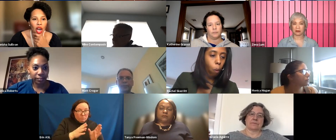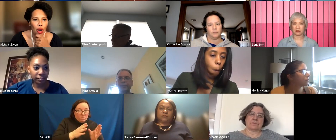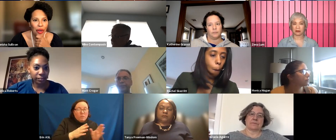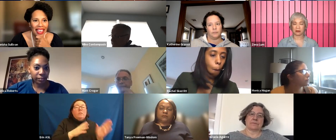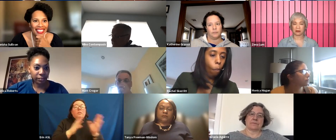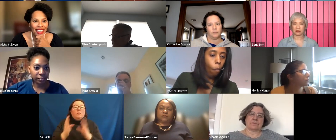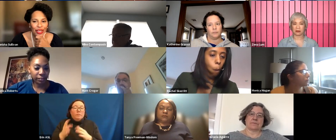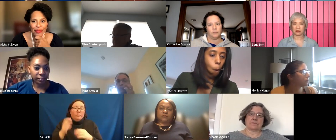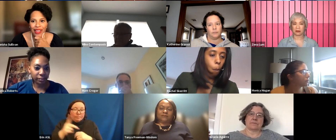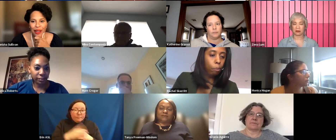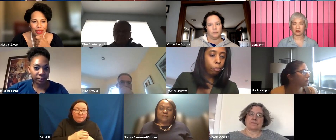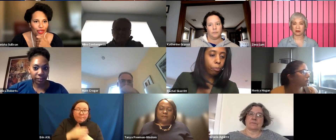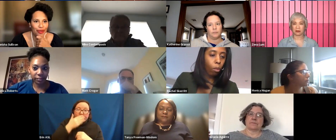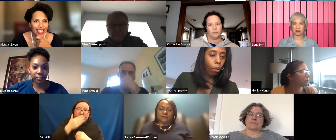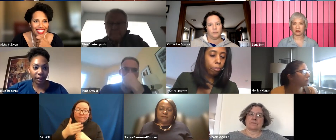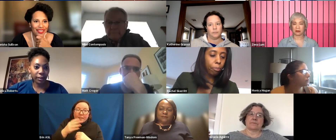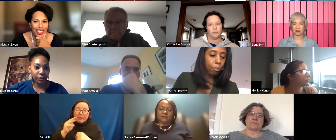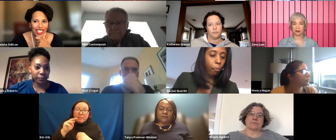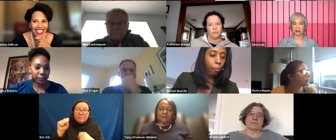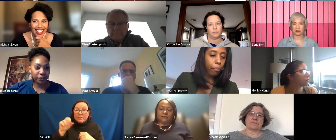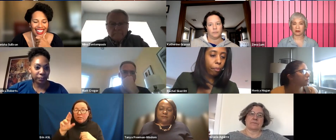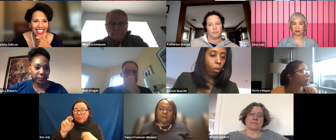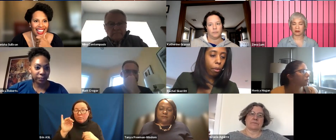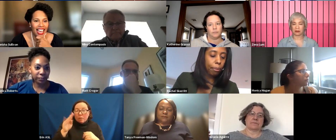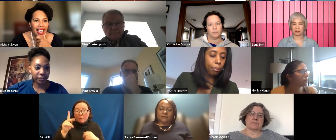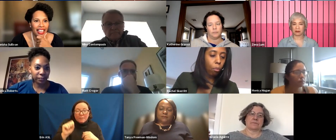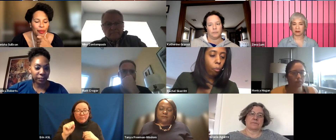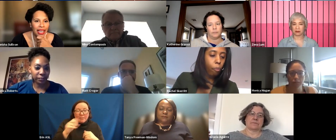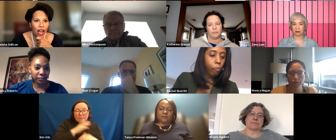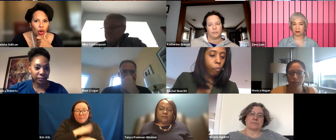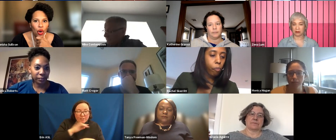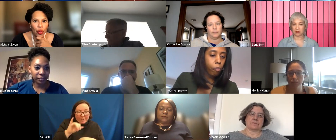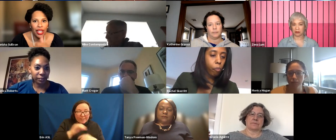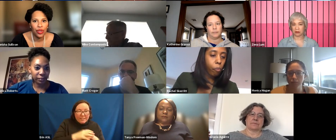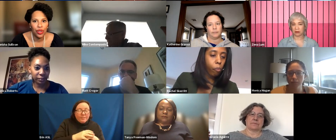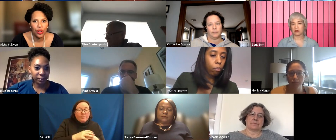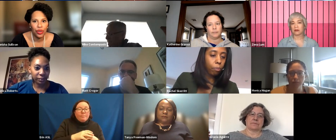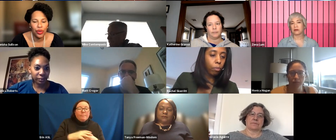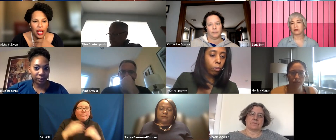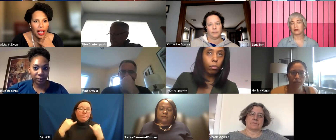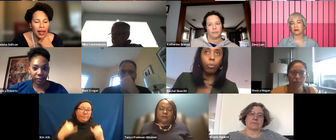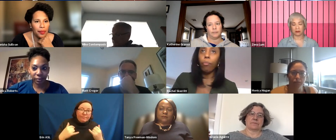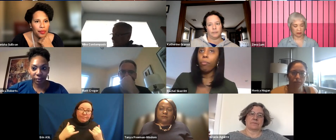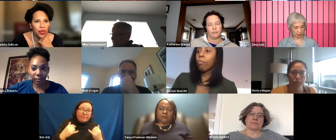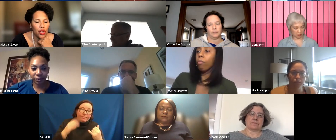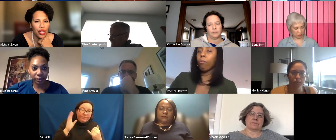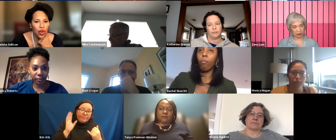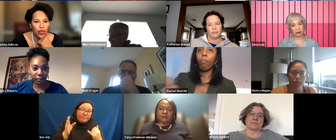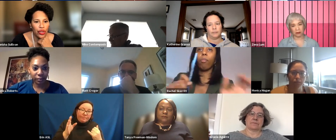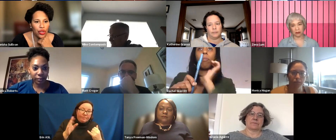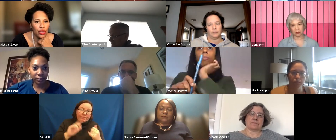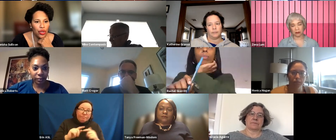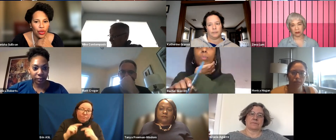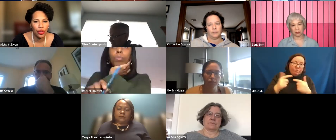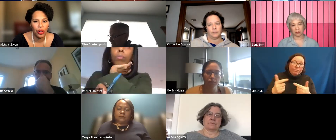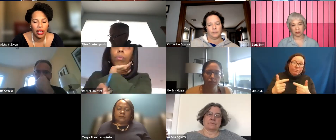Okay. Thank you, Ms. Roberts. Appreciate it. I am now going to turn it